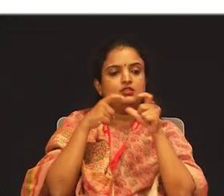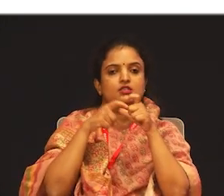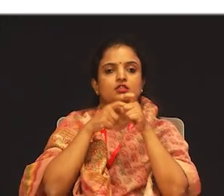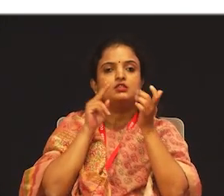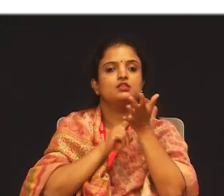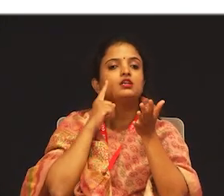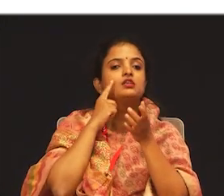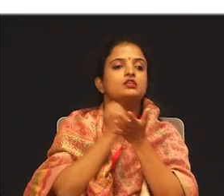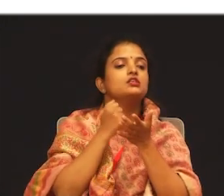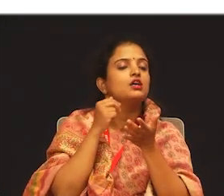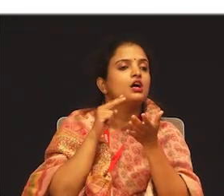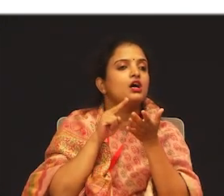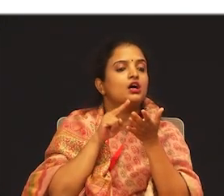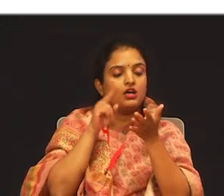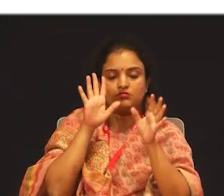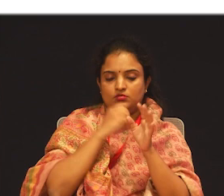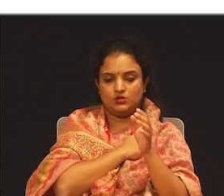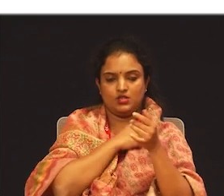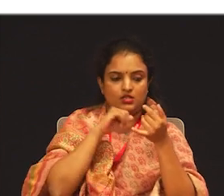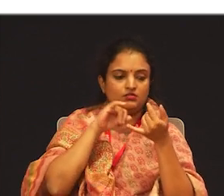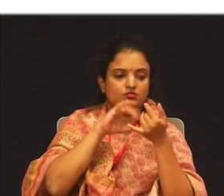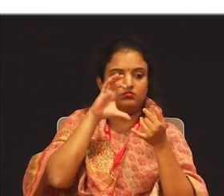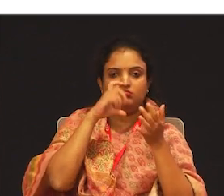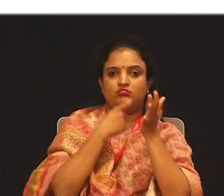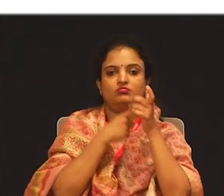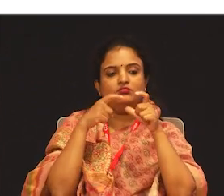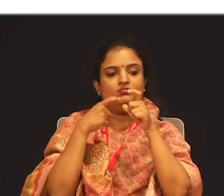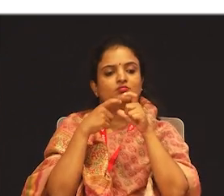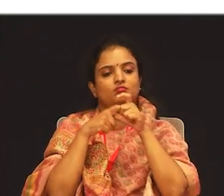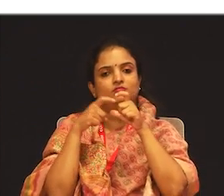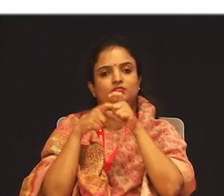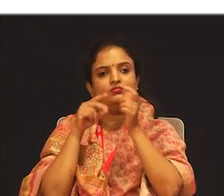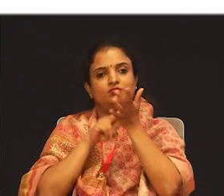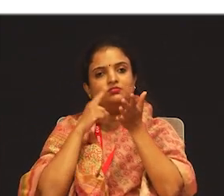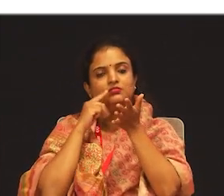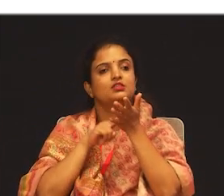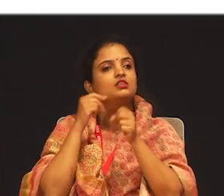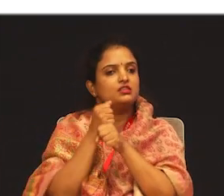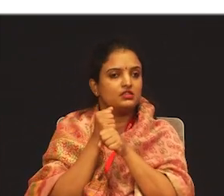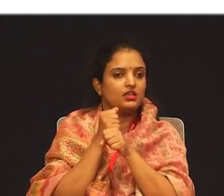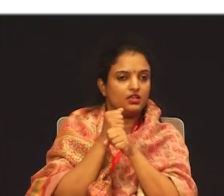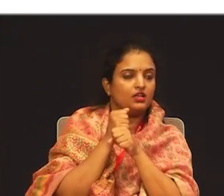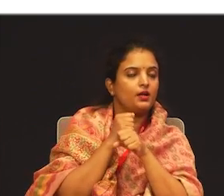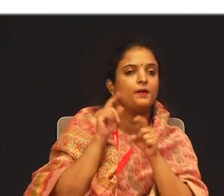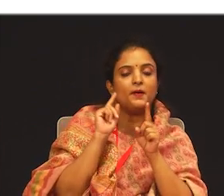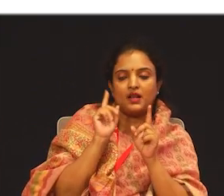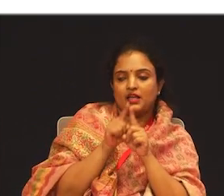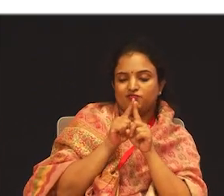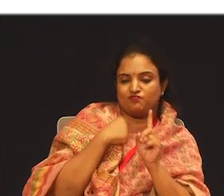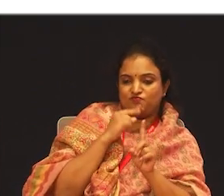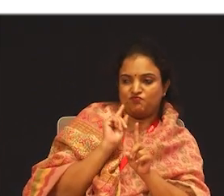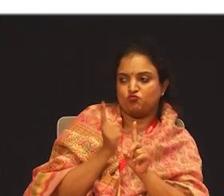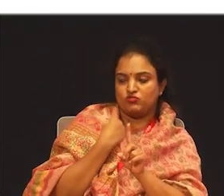certification process. It's the very first small step. And on the basis of screening, we